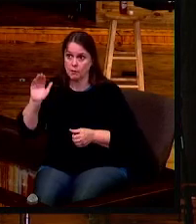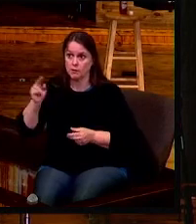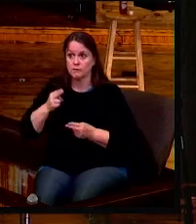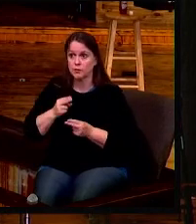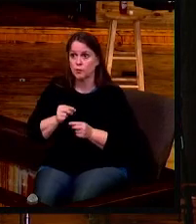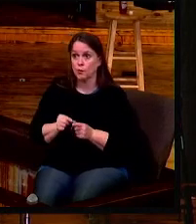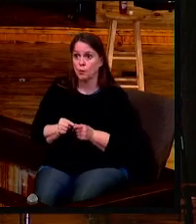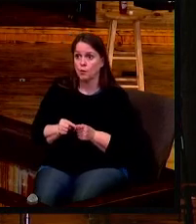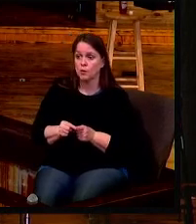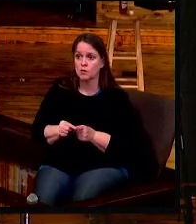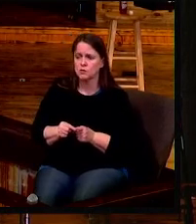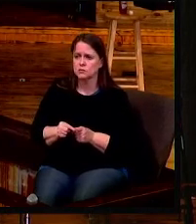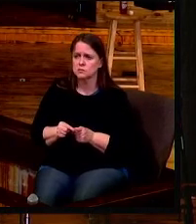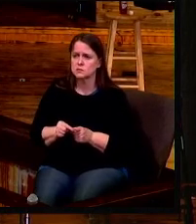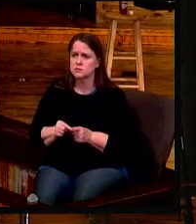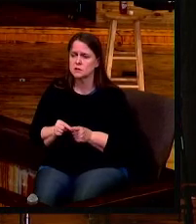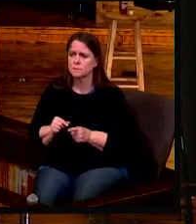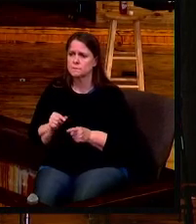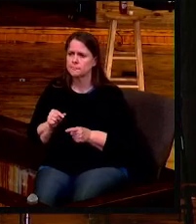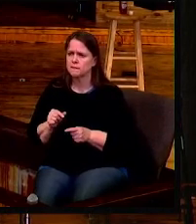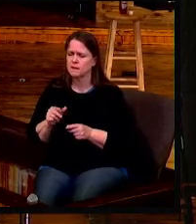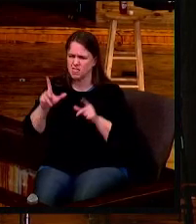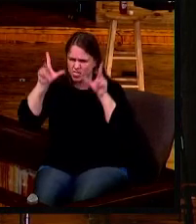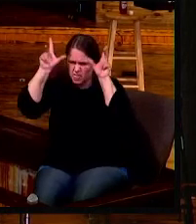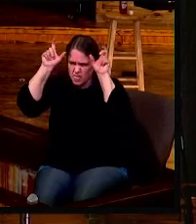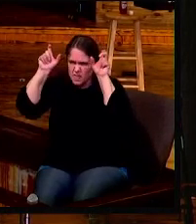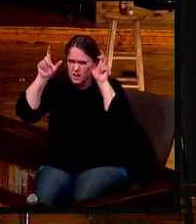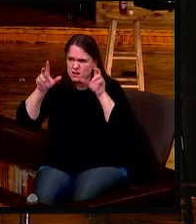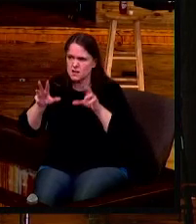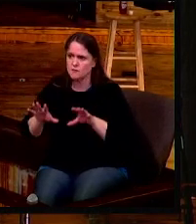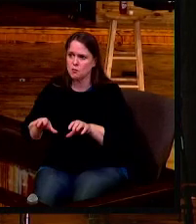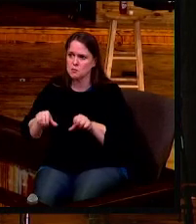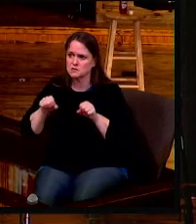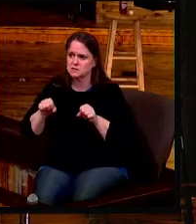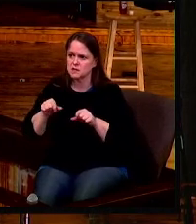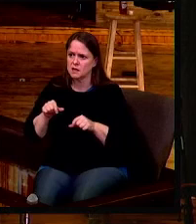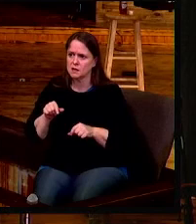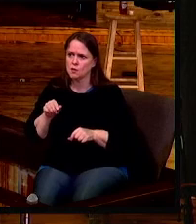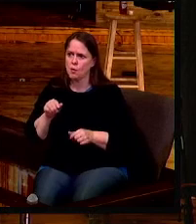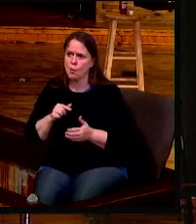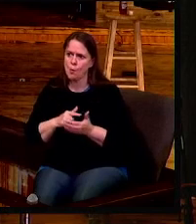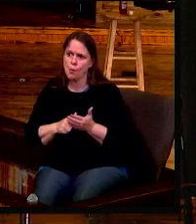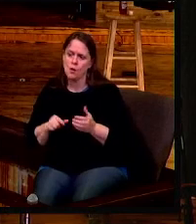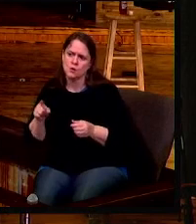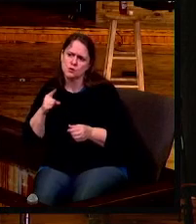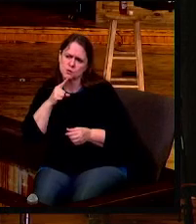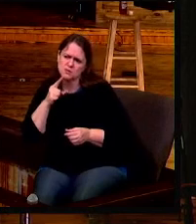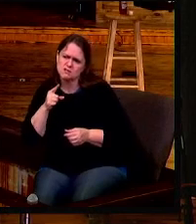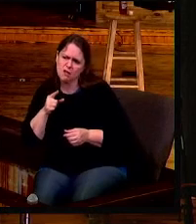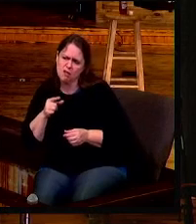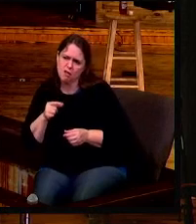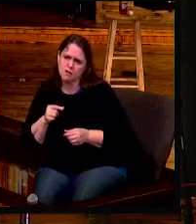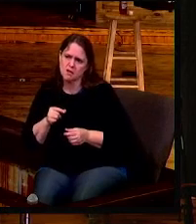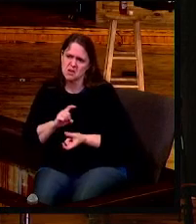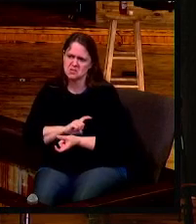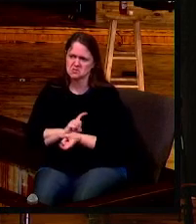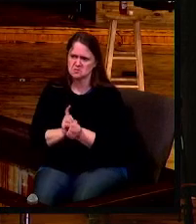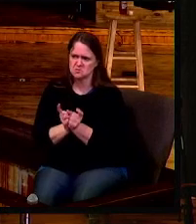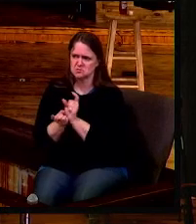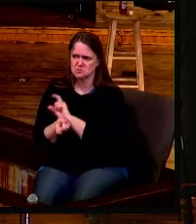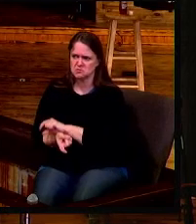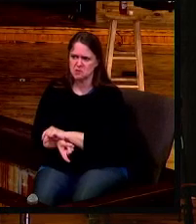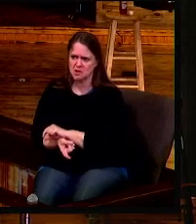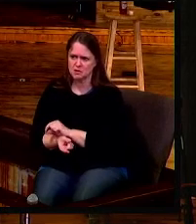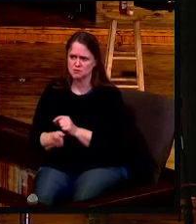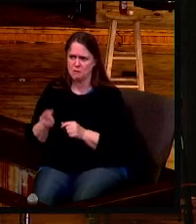He will try to take what you've said and twist it and tweak it to bring death and destruction to those